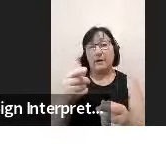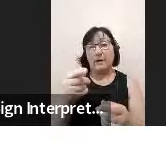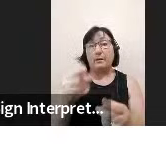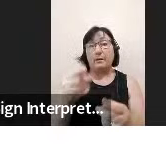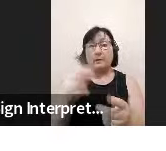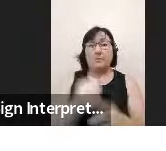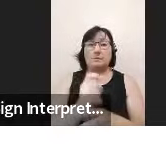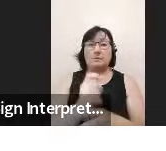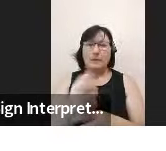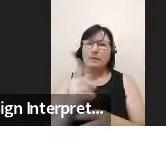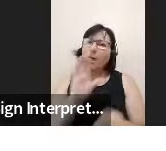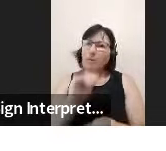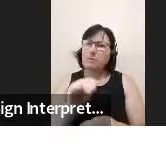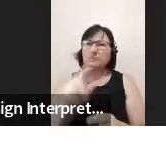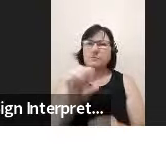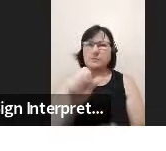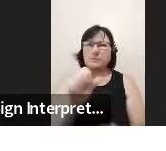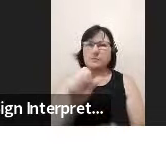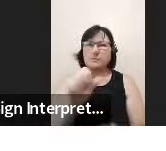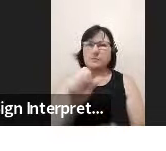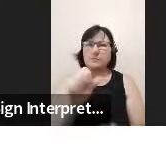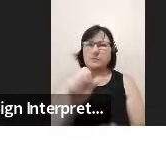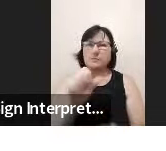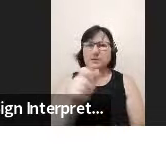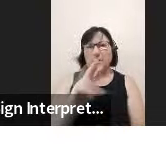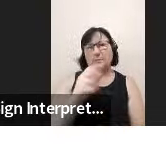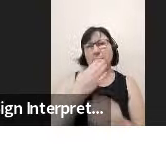to reduce that or do away with it if possible.